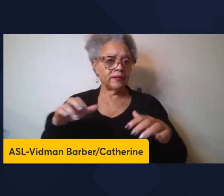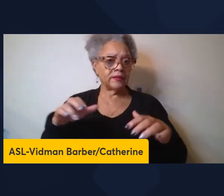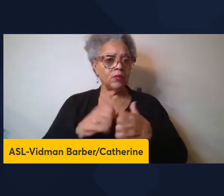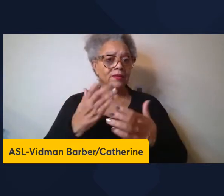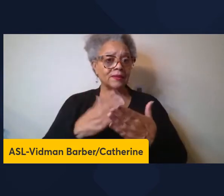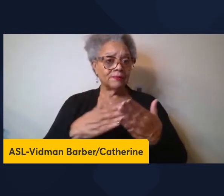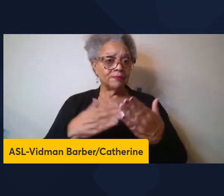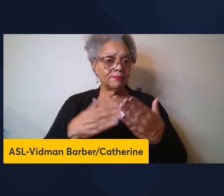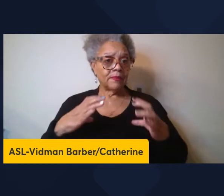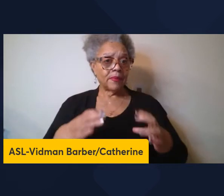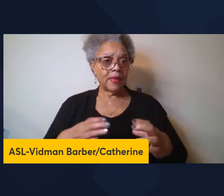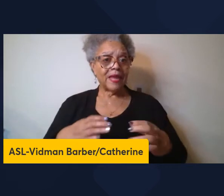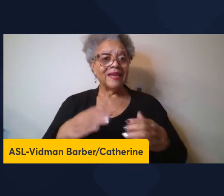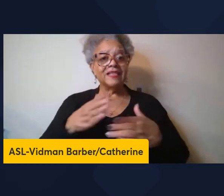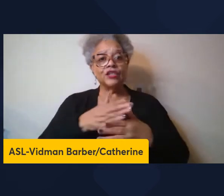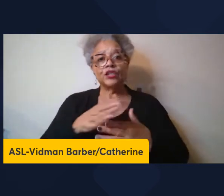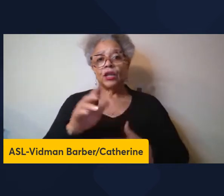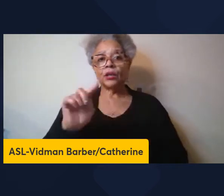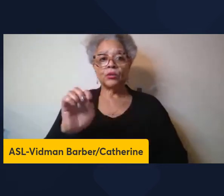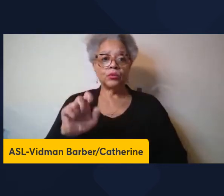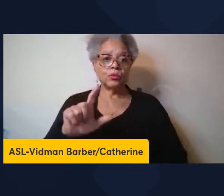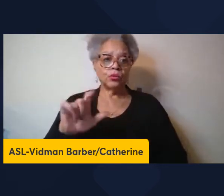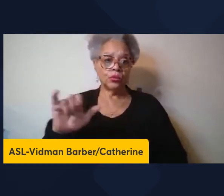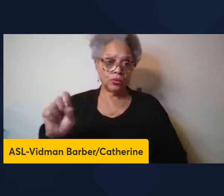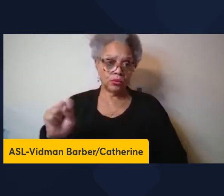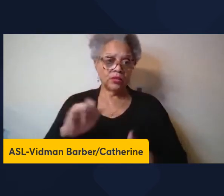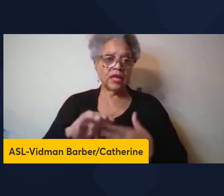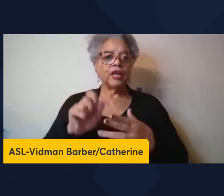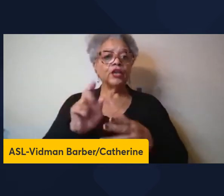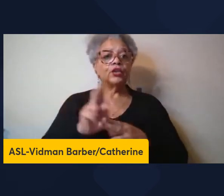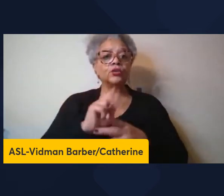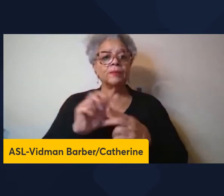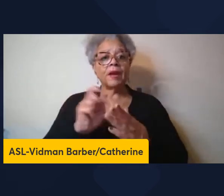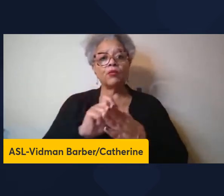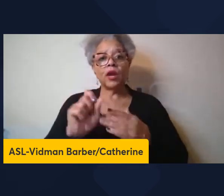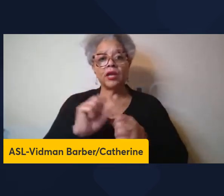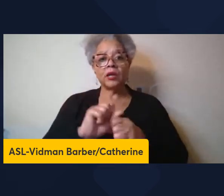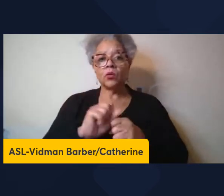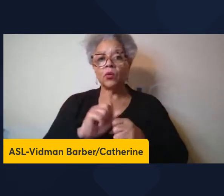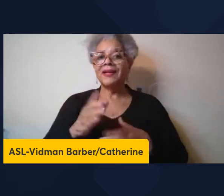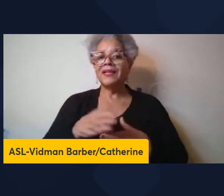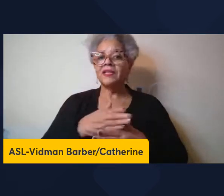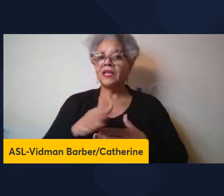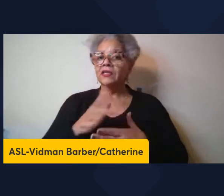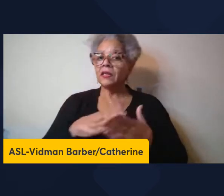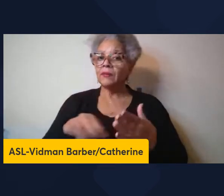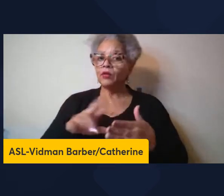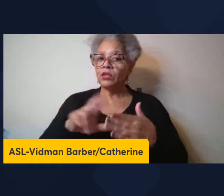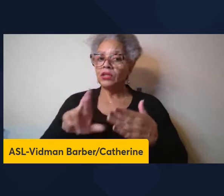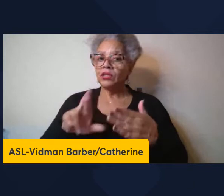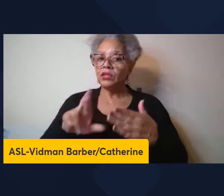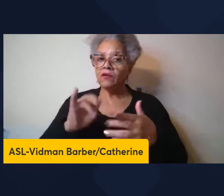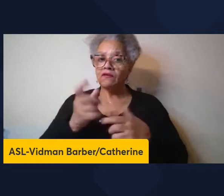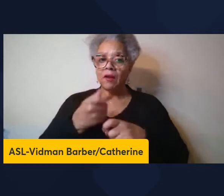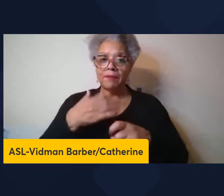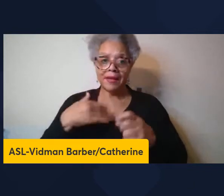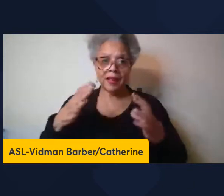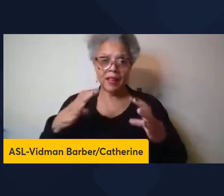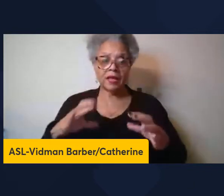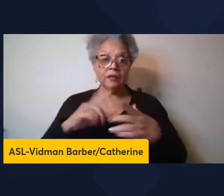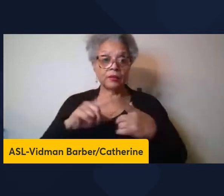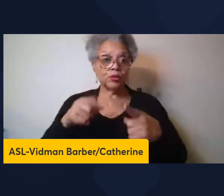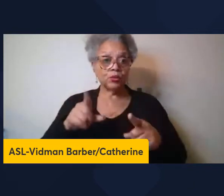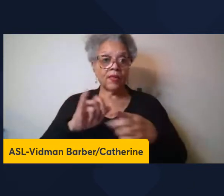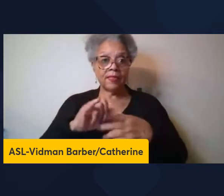to share tools that I was using in my writing work. I began to share some of the results I was getting from my clients, because at the